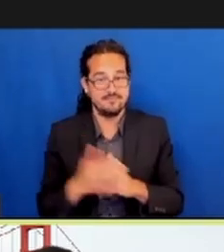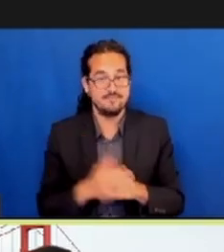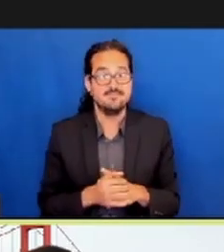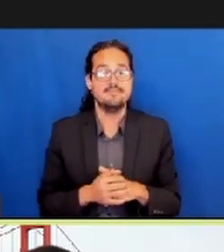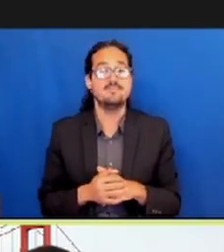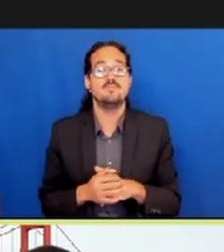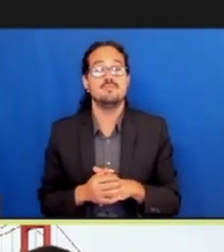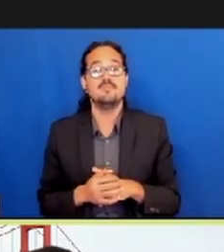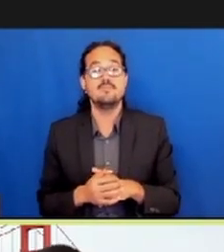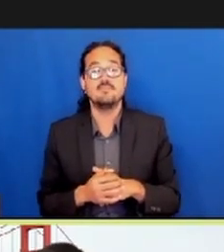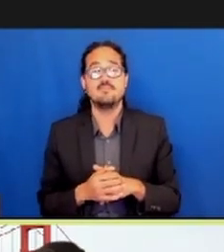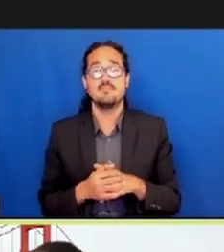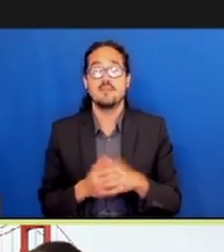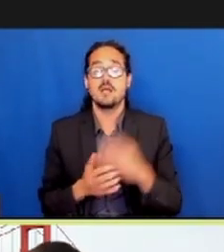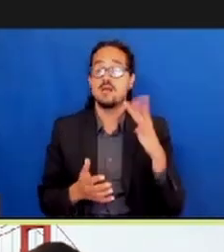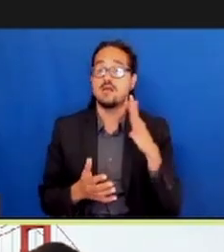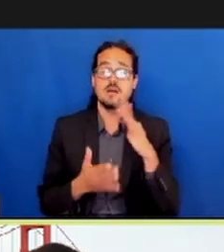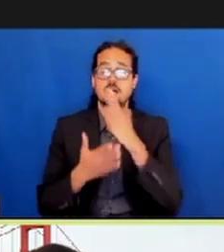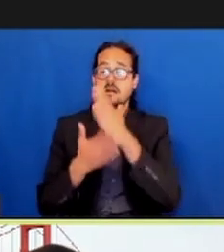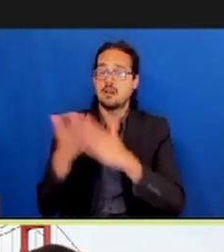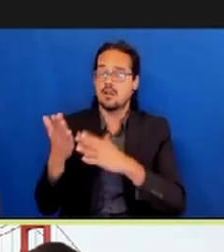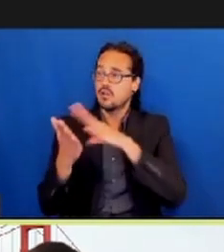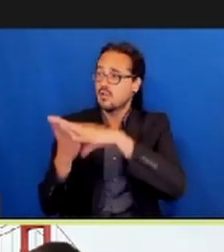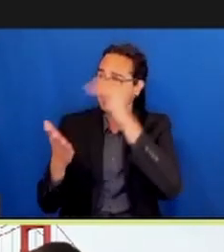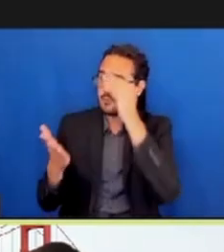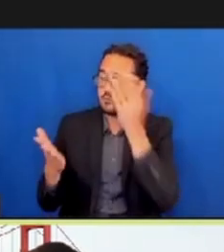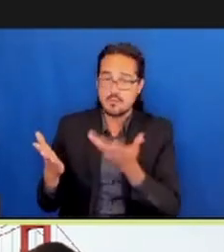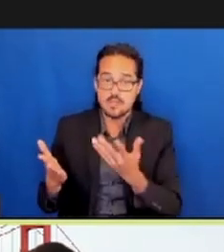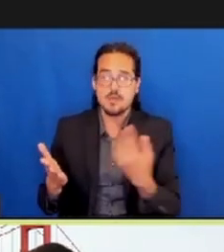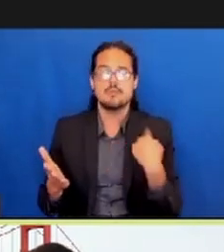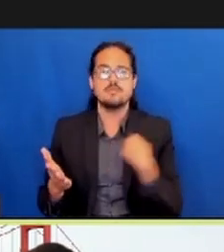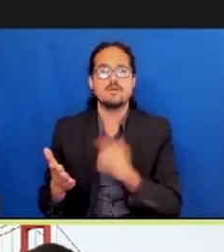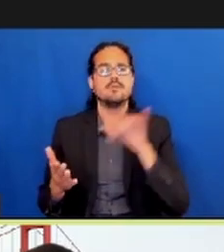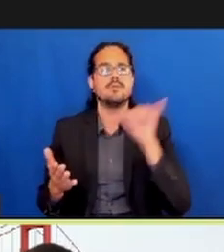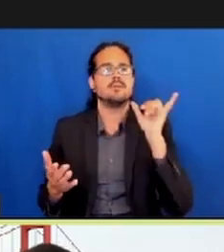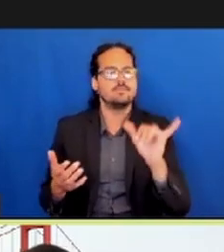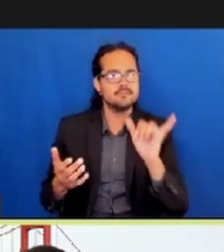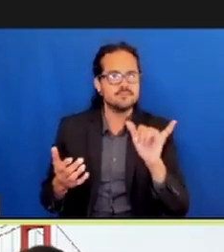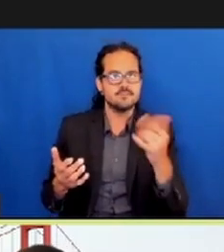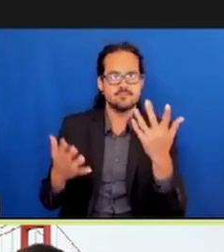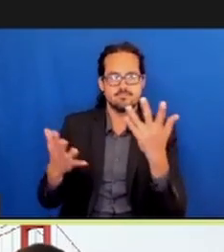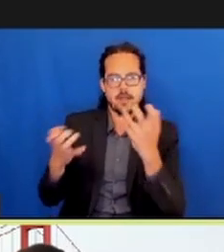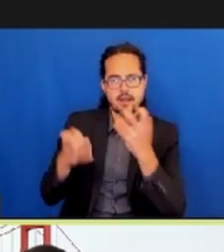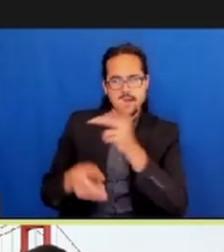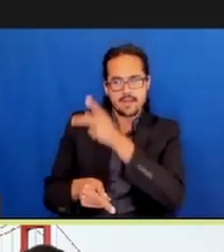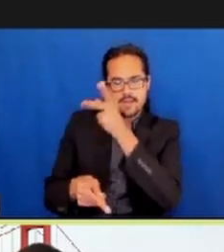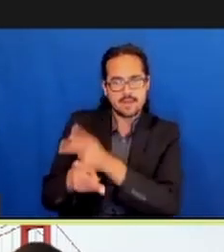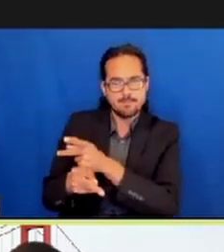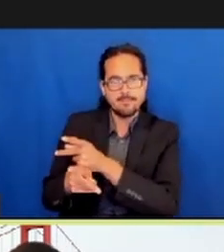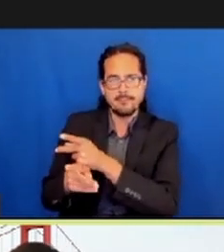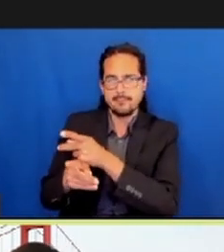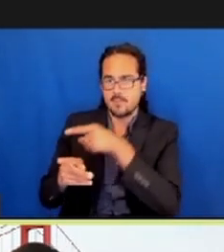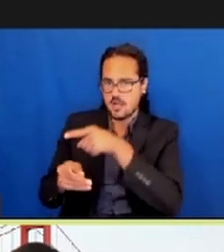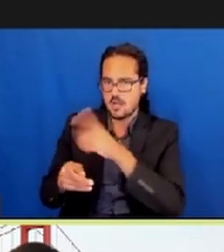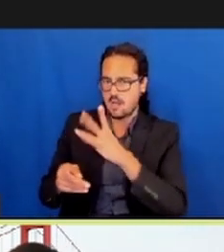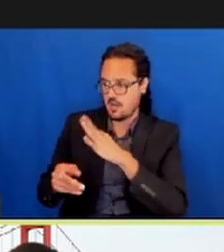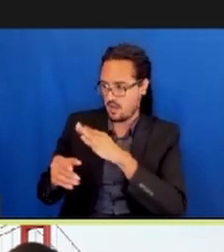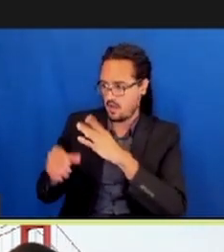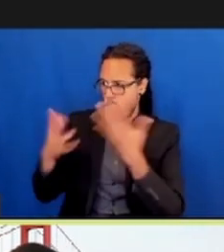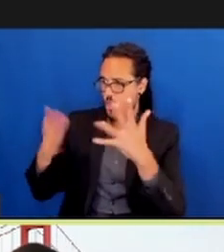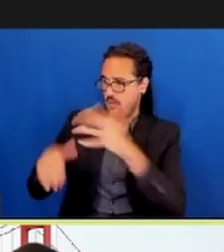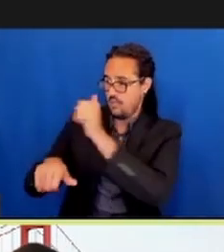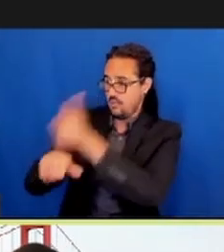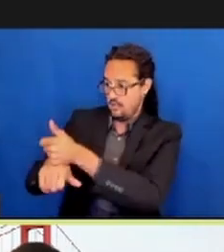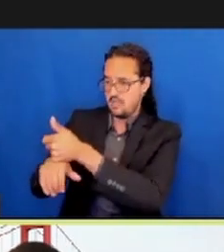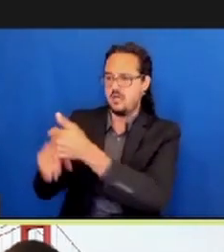of our community do we want to keep up or build upon as we enter recovery? Those include slow